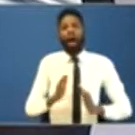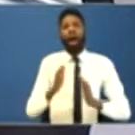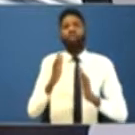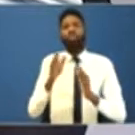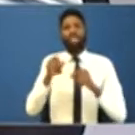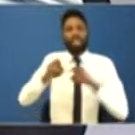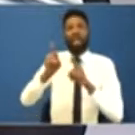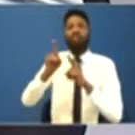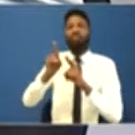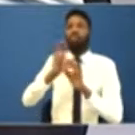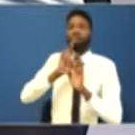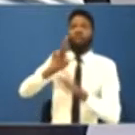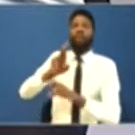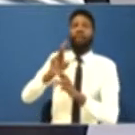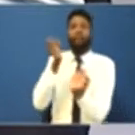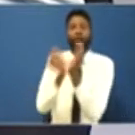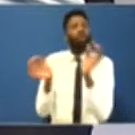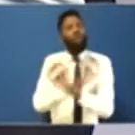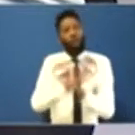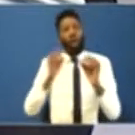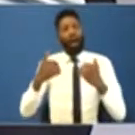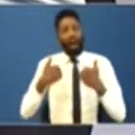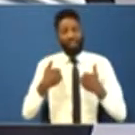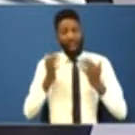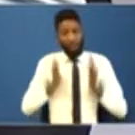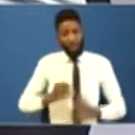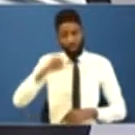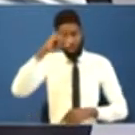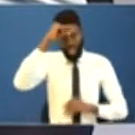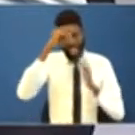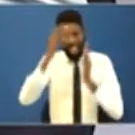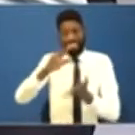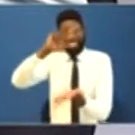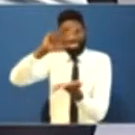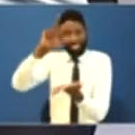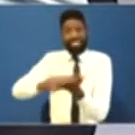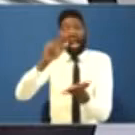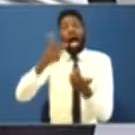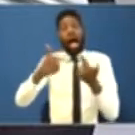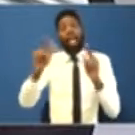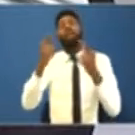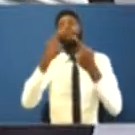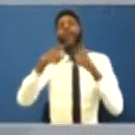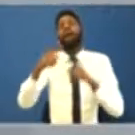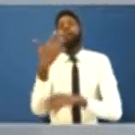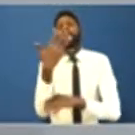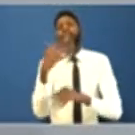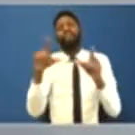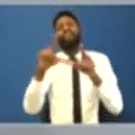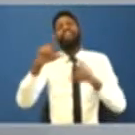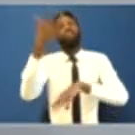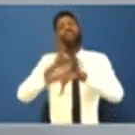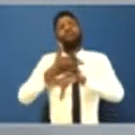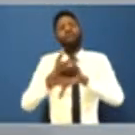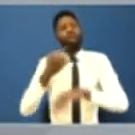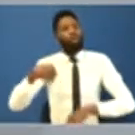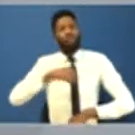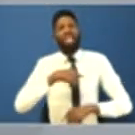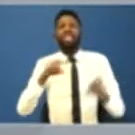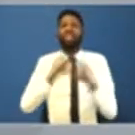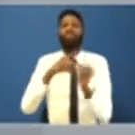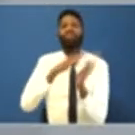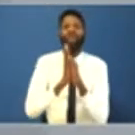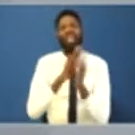a gubernatorial candidate that has been cleared with fake papers and we just danced around this issue